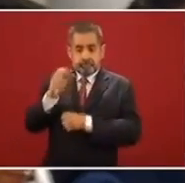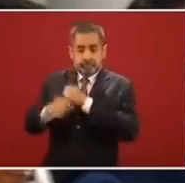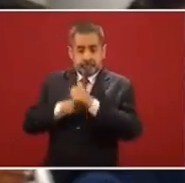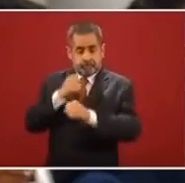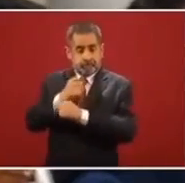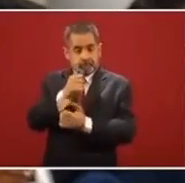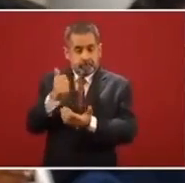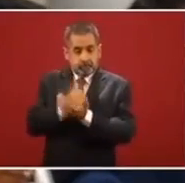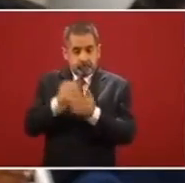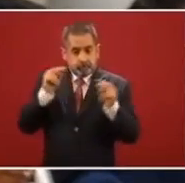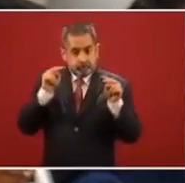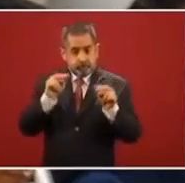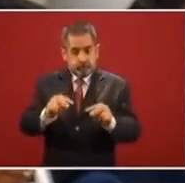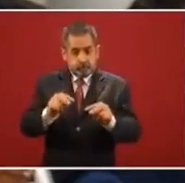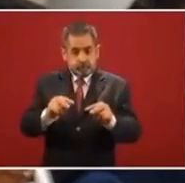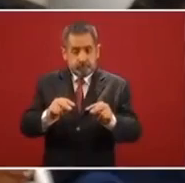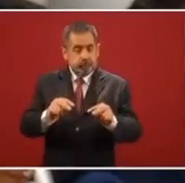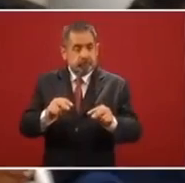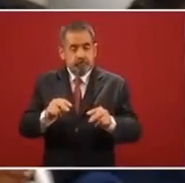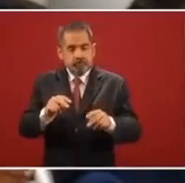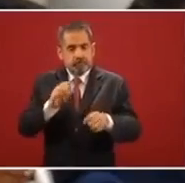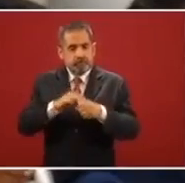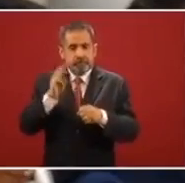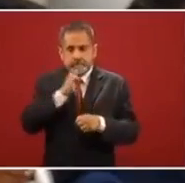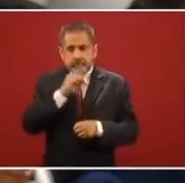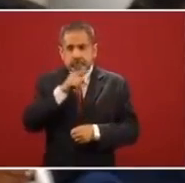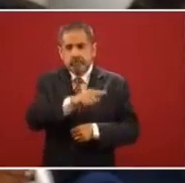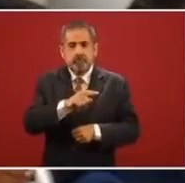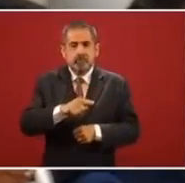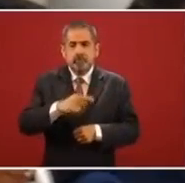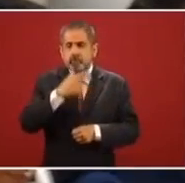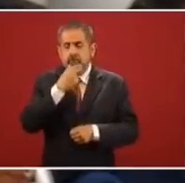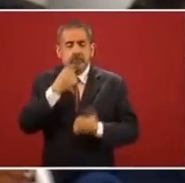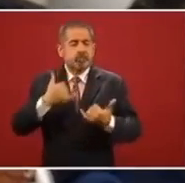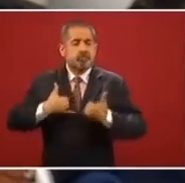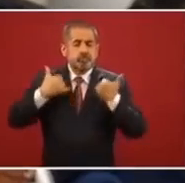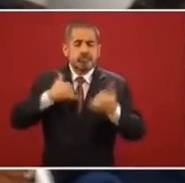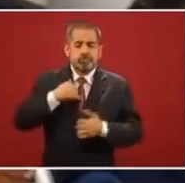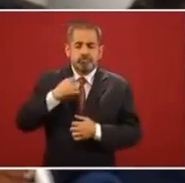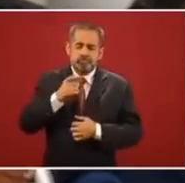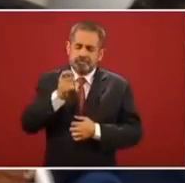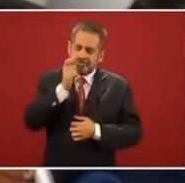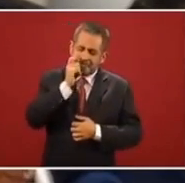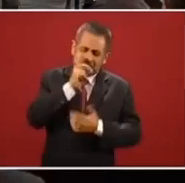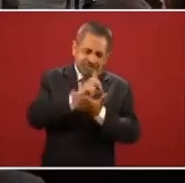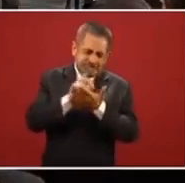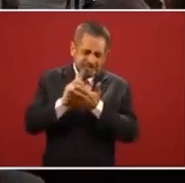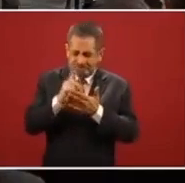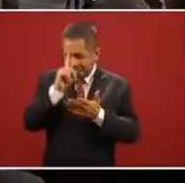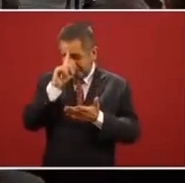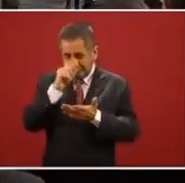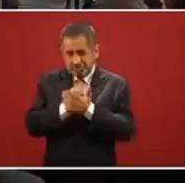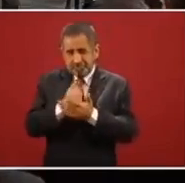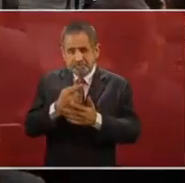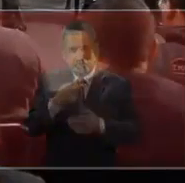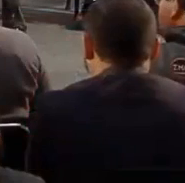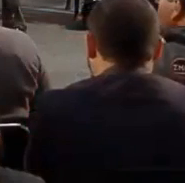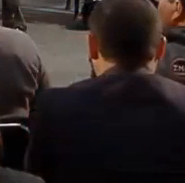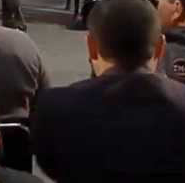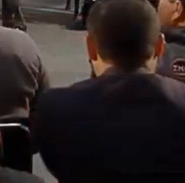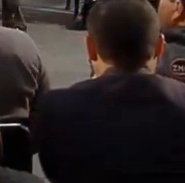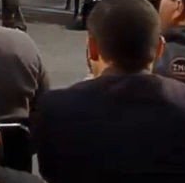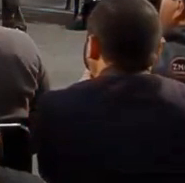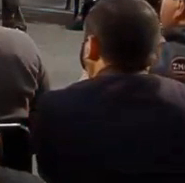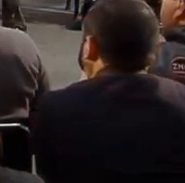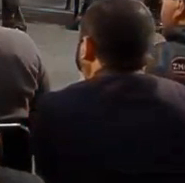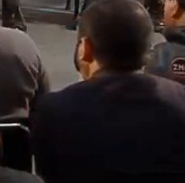Escuela Náutica Mercante de Mazatlán, un joven drogado, creo que tercer semestre,